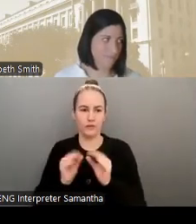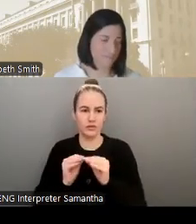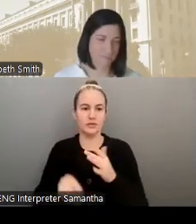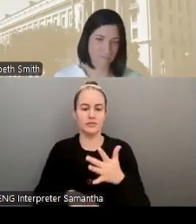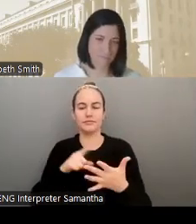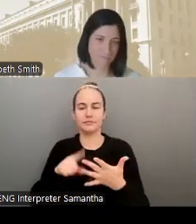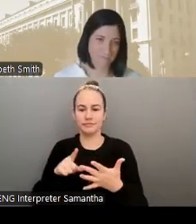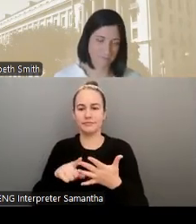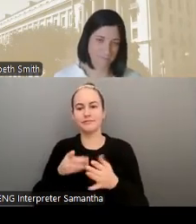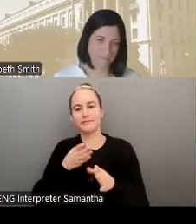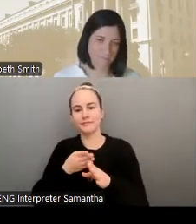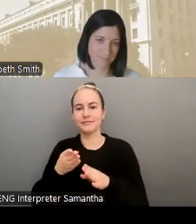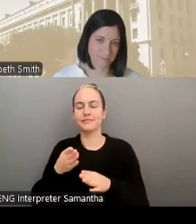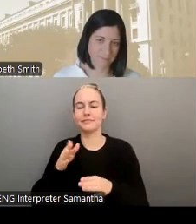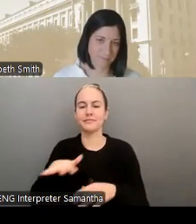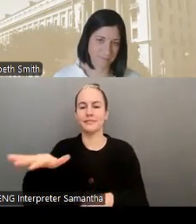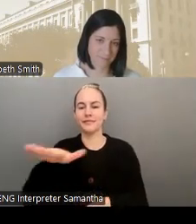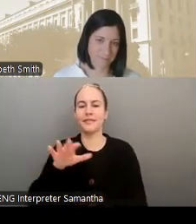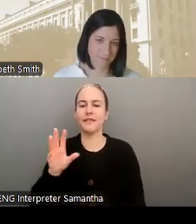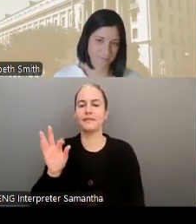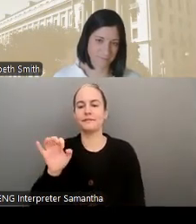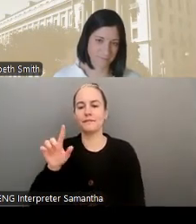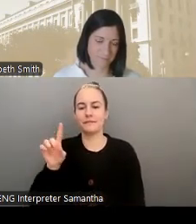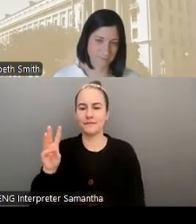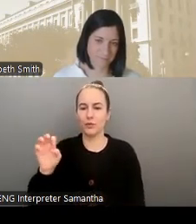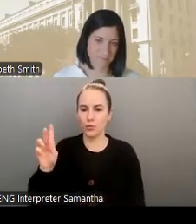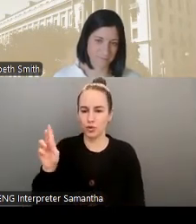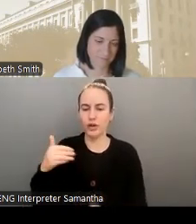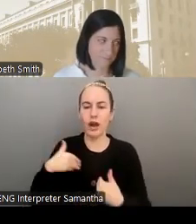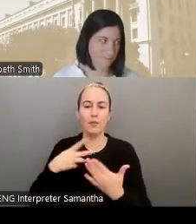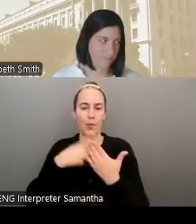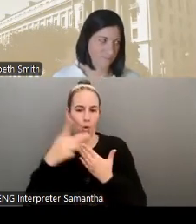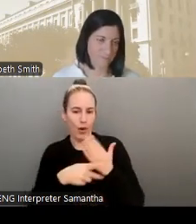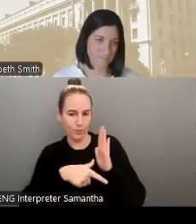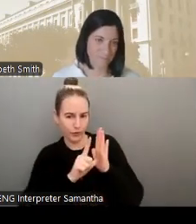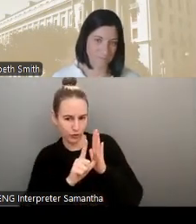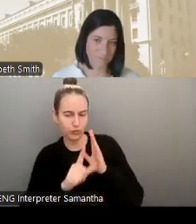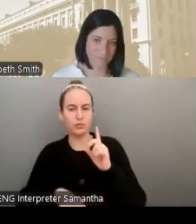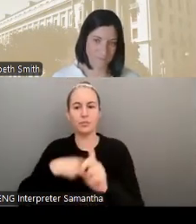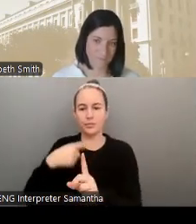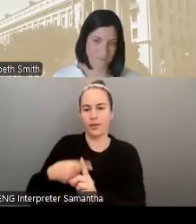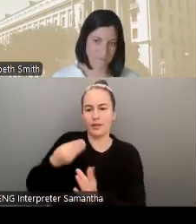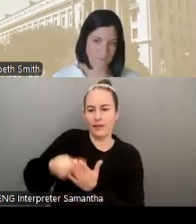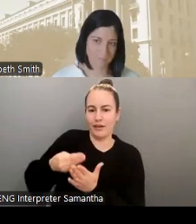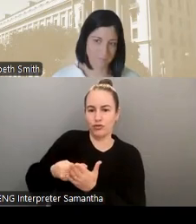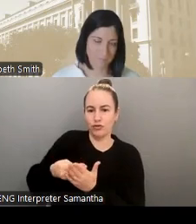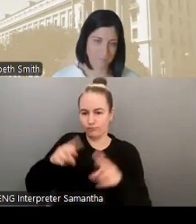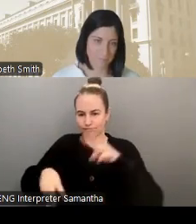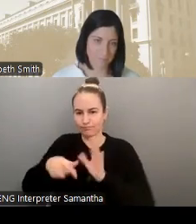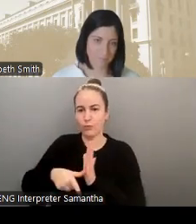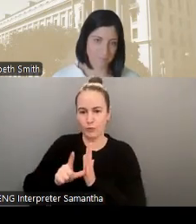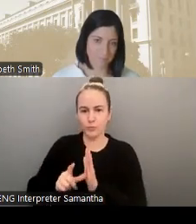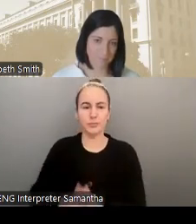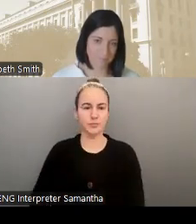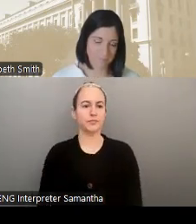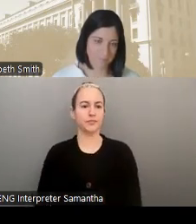field work, which includes both a programmatic review of your program as well as a financial review of the program. We're going